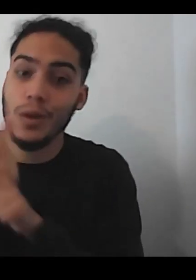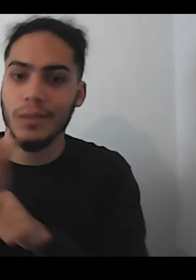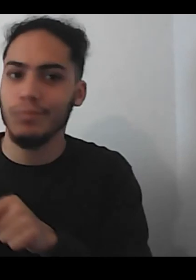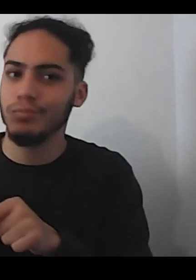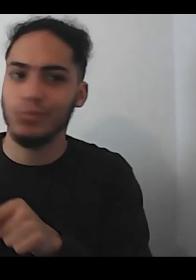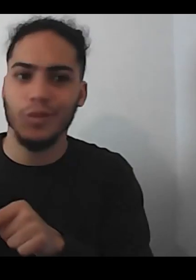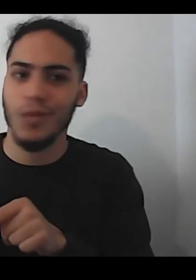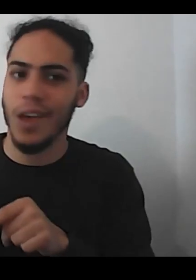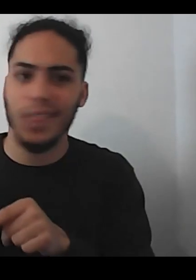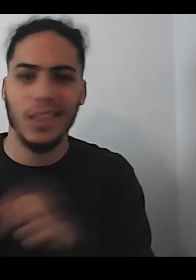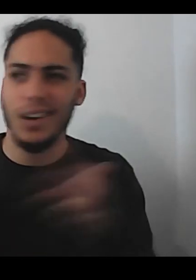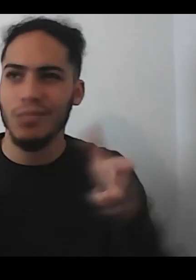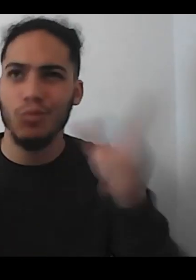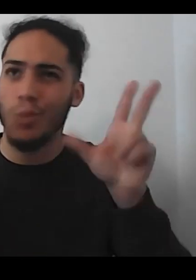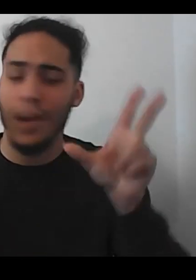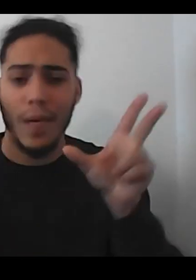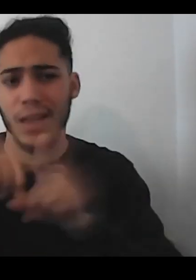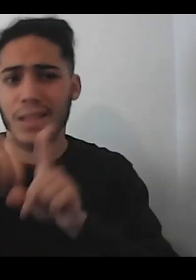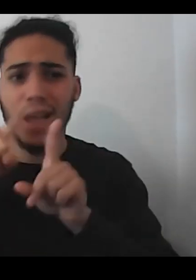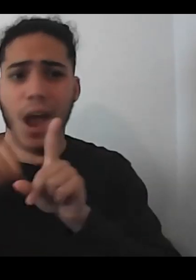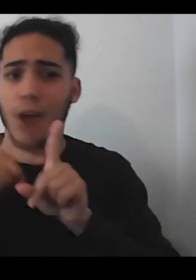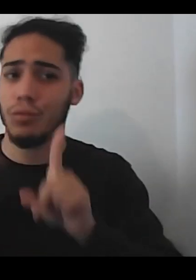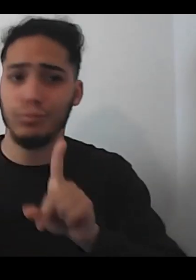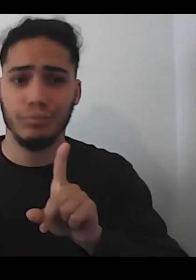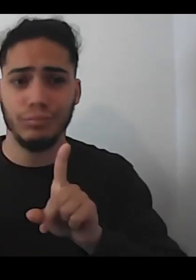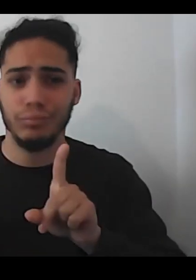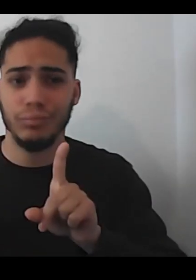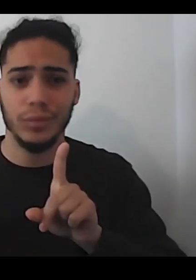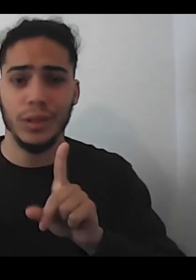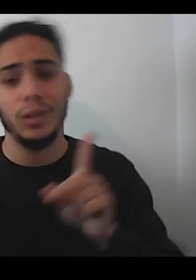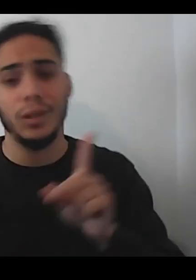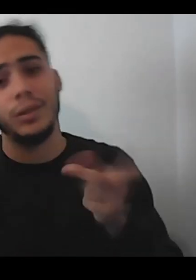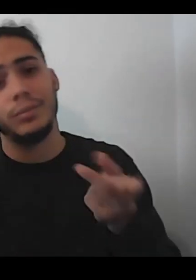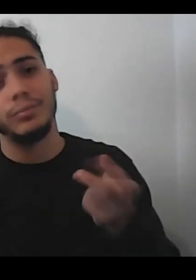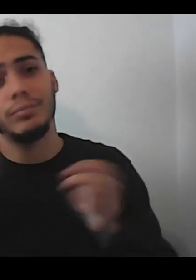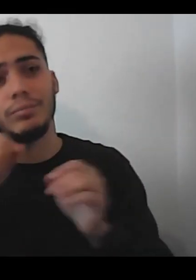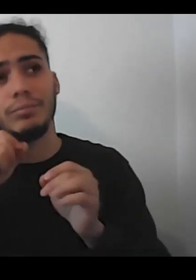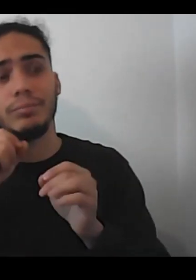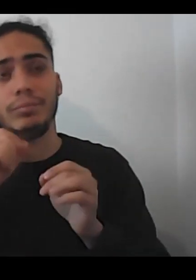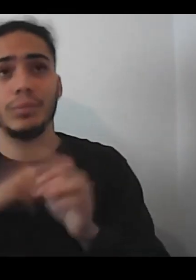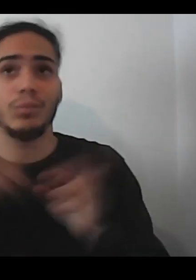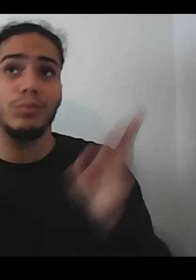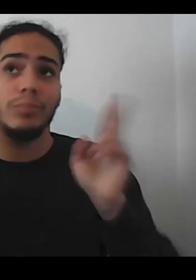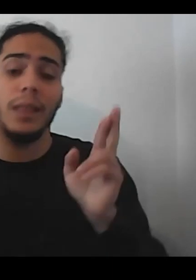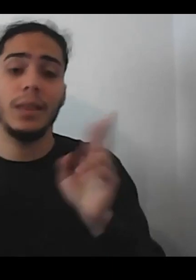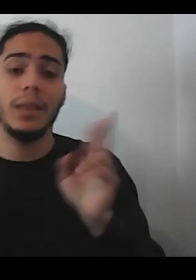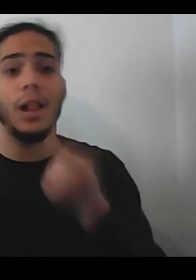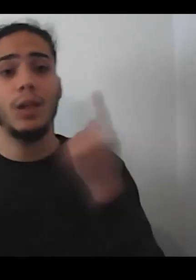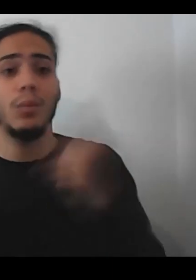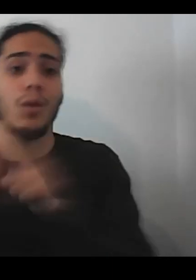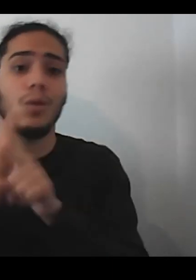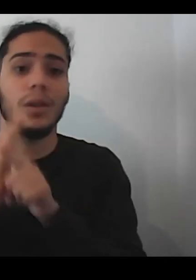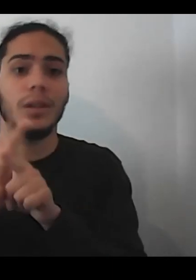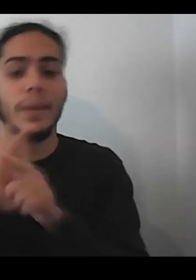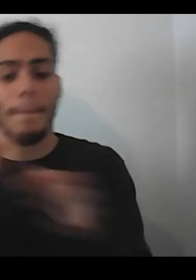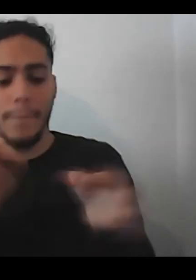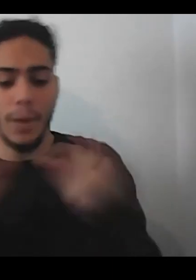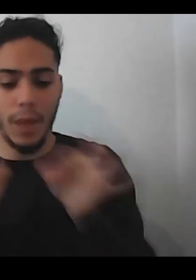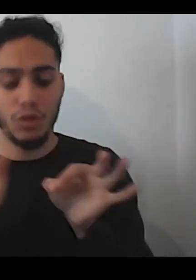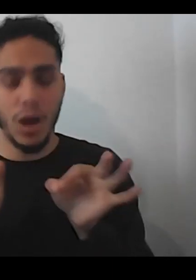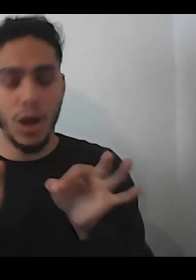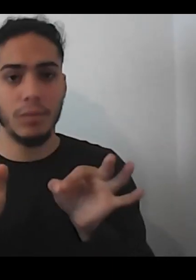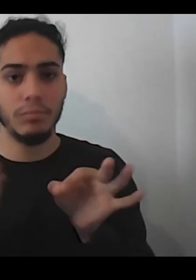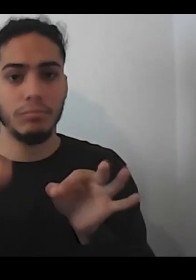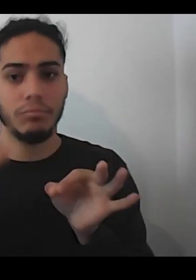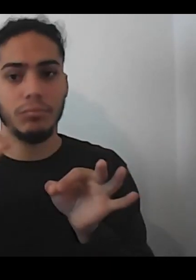this year. Maybe we hope to get already something ready in 2023 that we can still